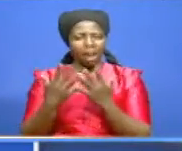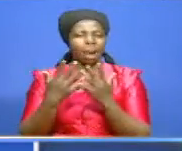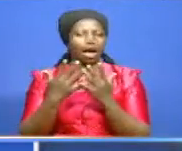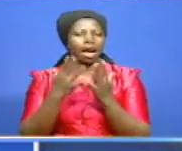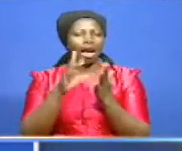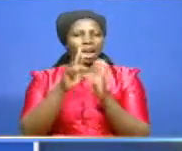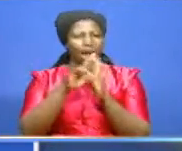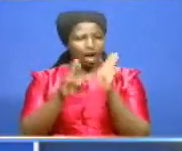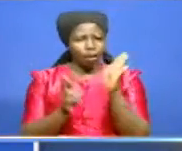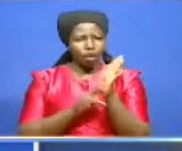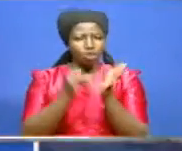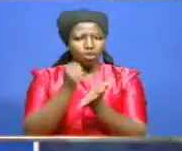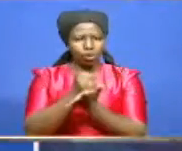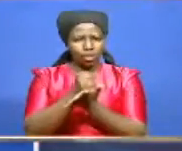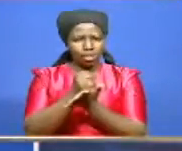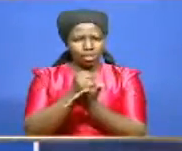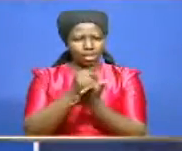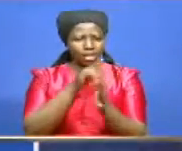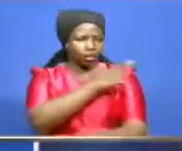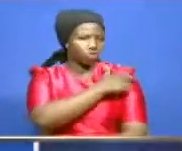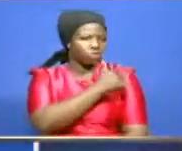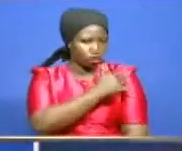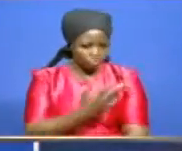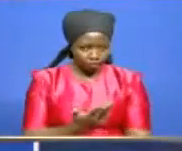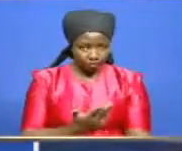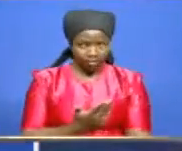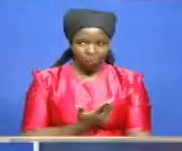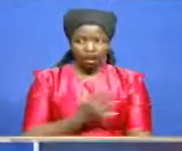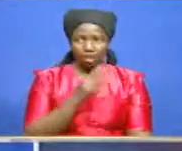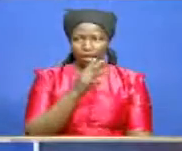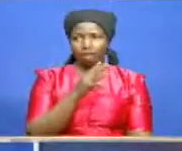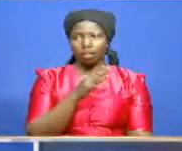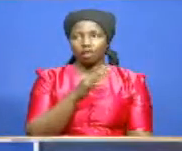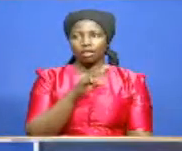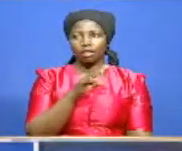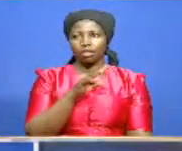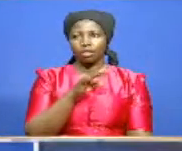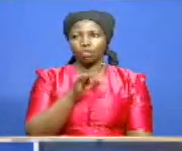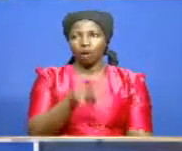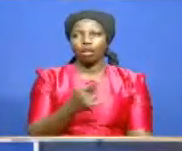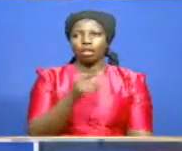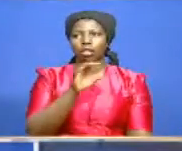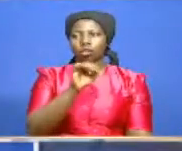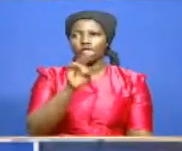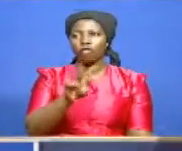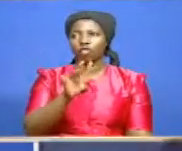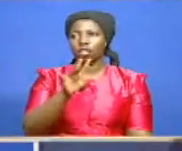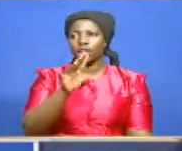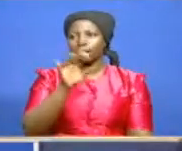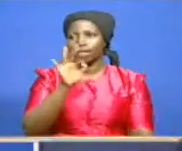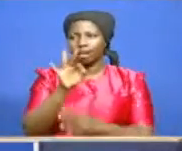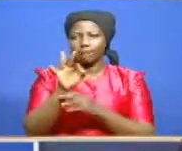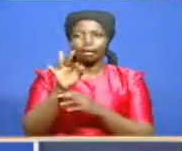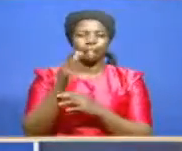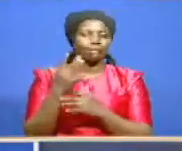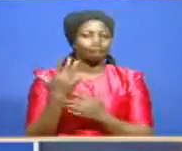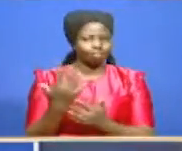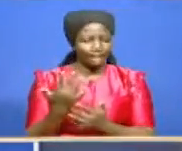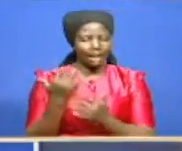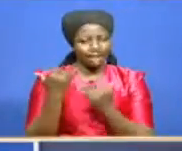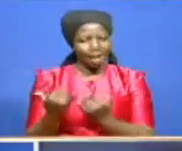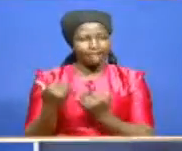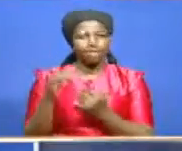audits. Two of the 1,043 COVID-19 positive cases, the youngest is a 2-year-old